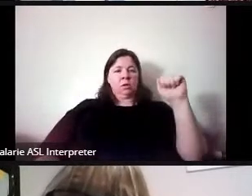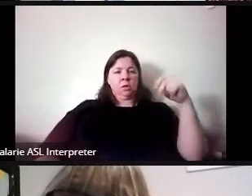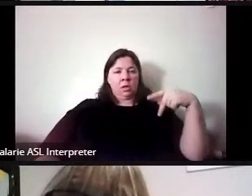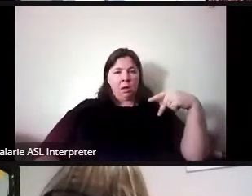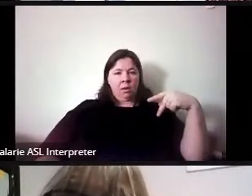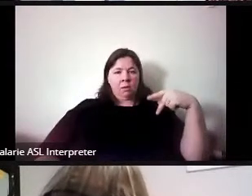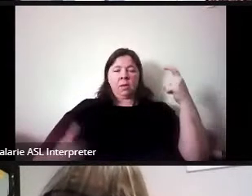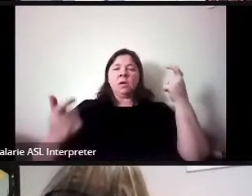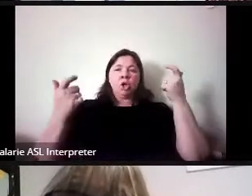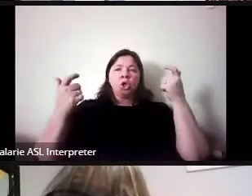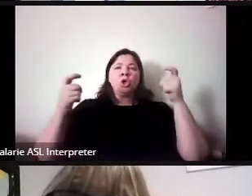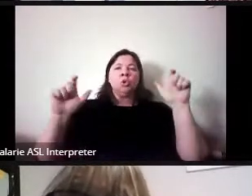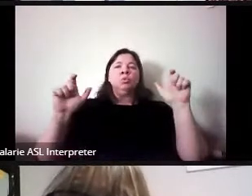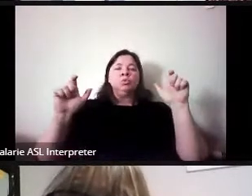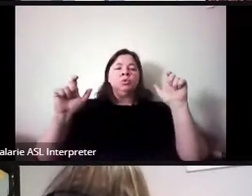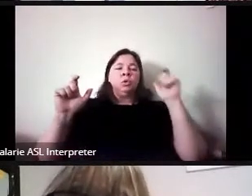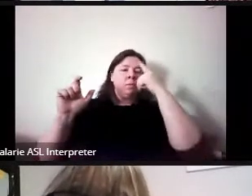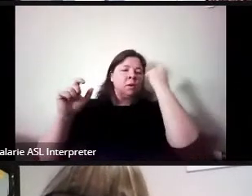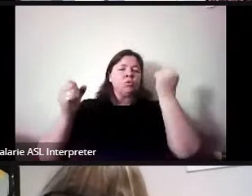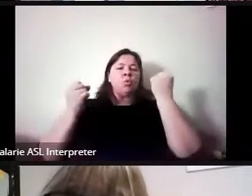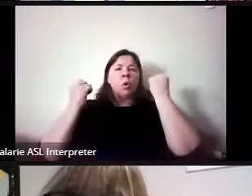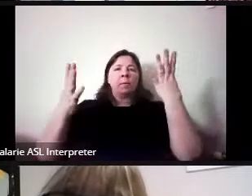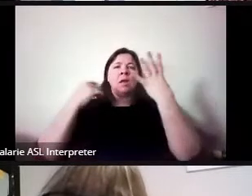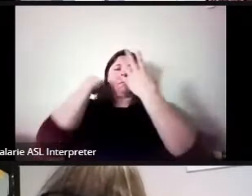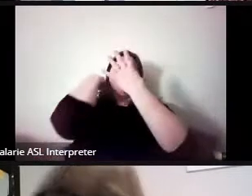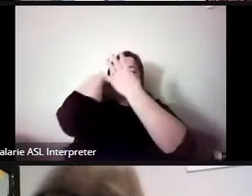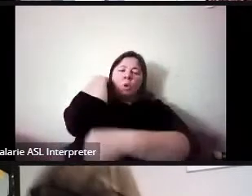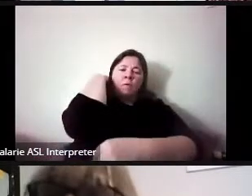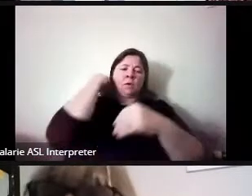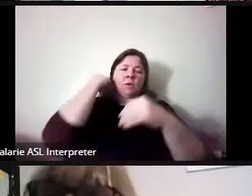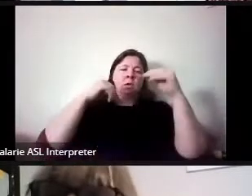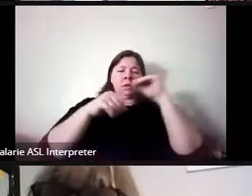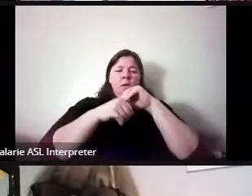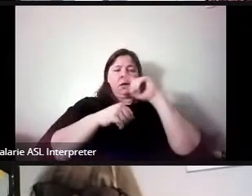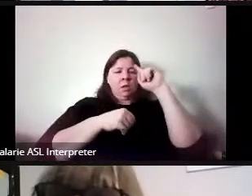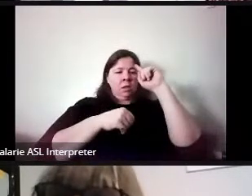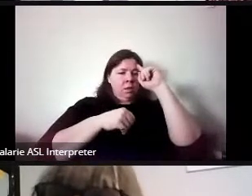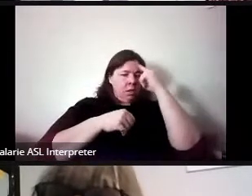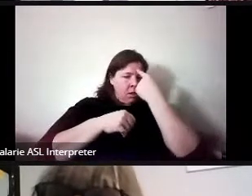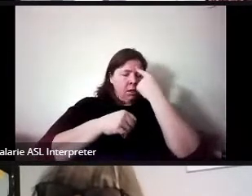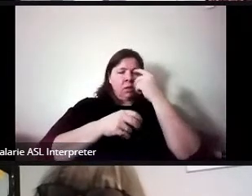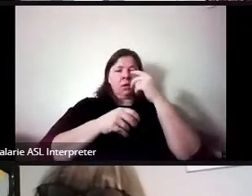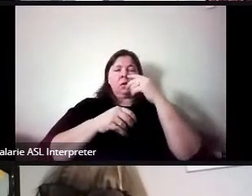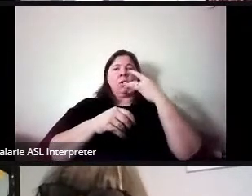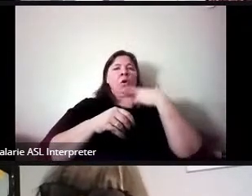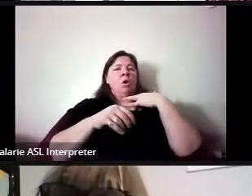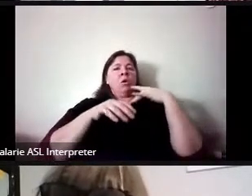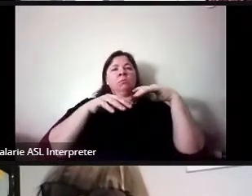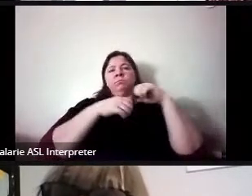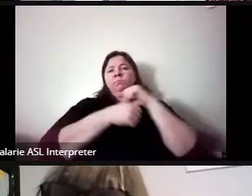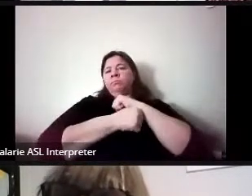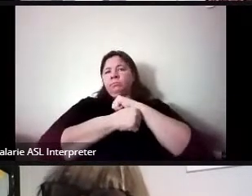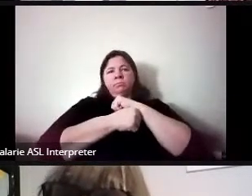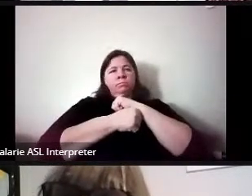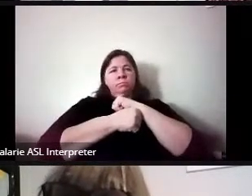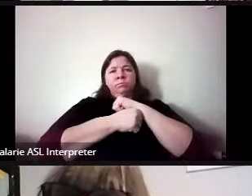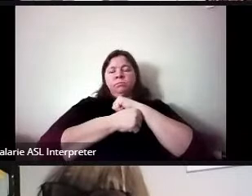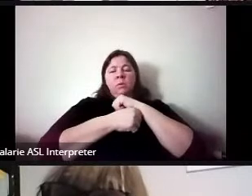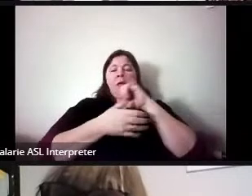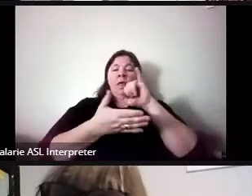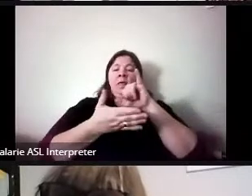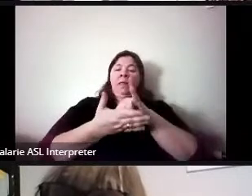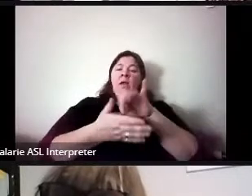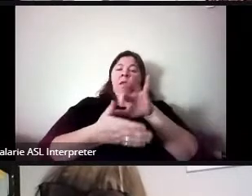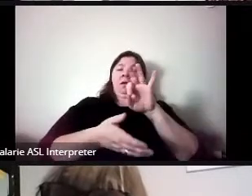Yeah. Because there's so much poverty in India that it's heartbreaking. So the fact